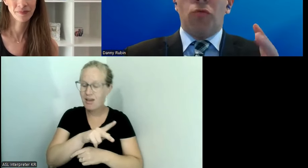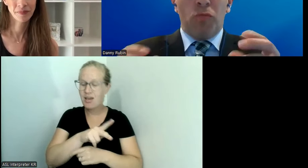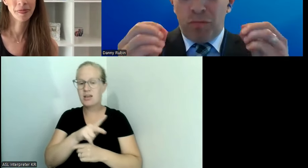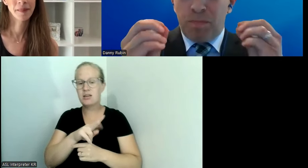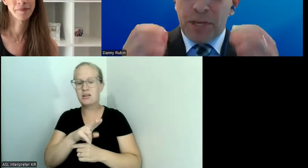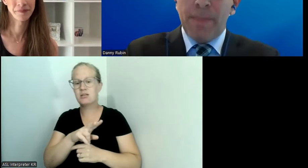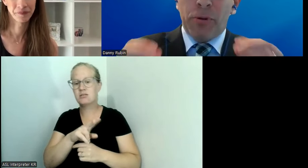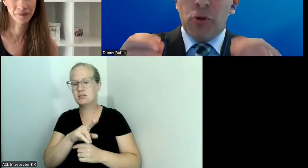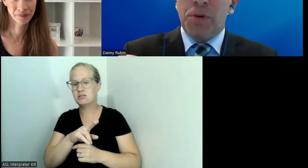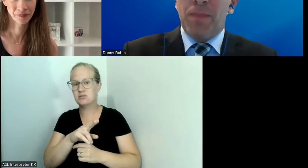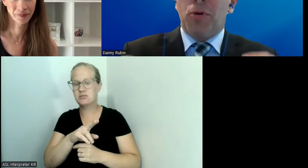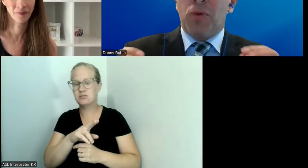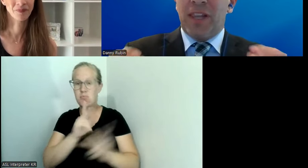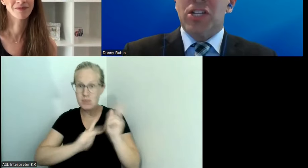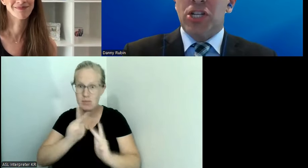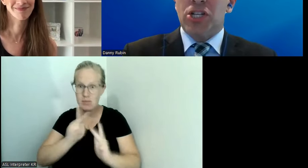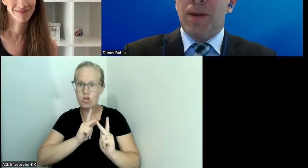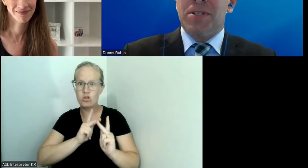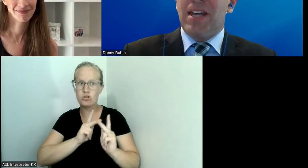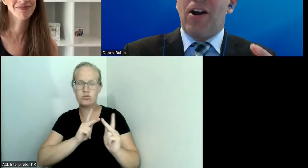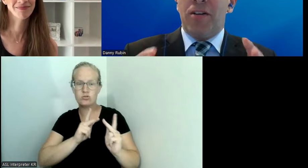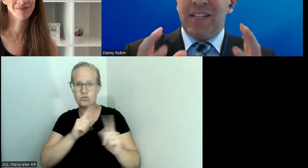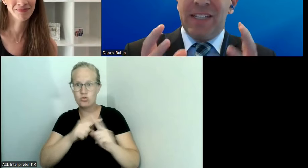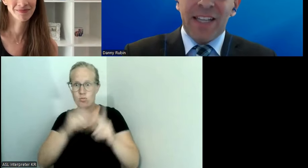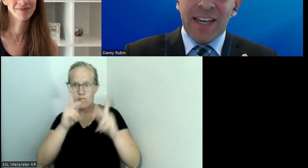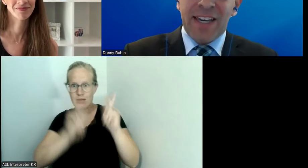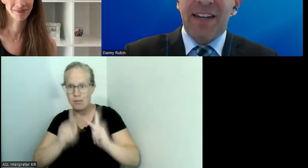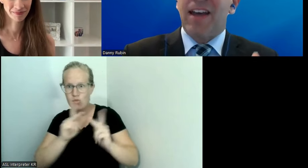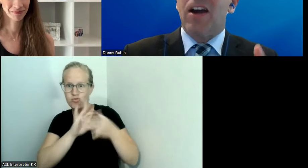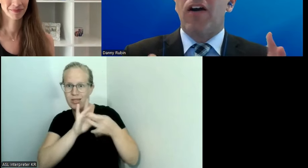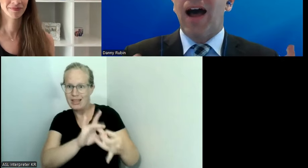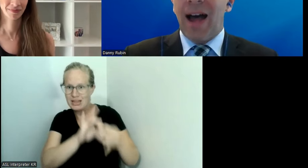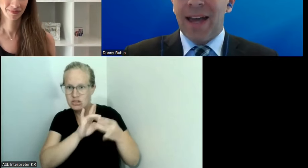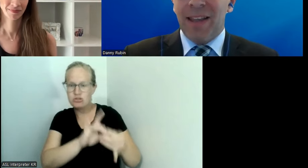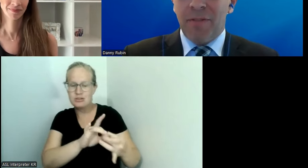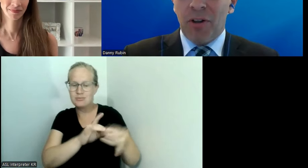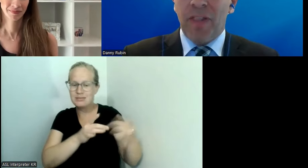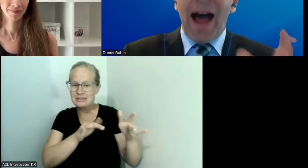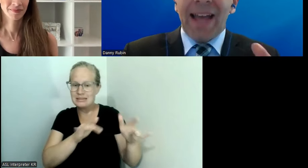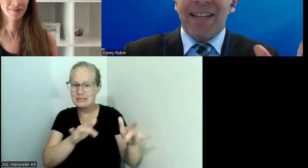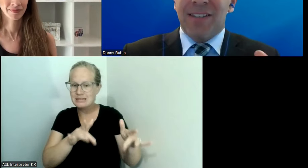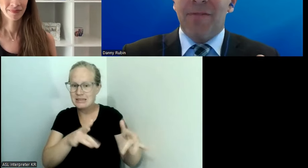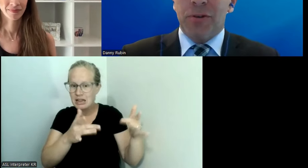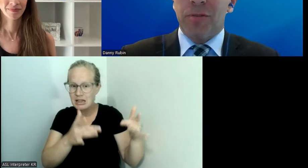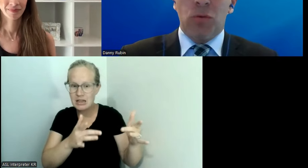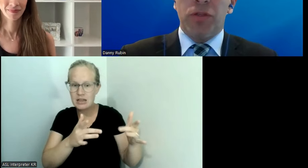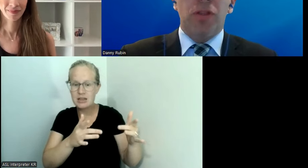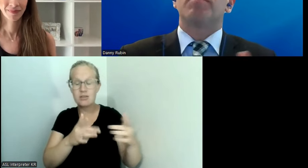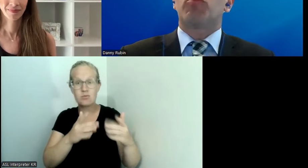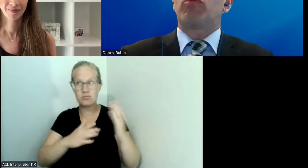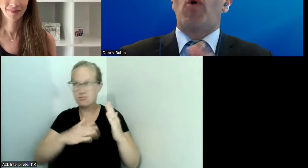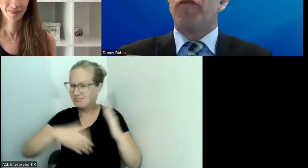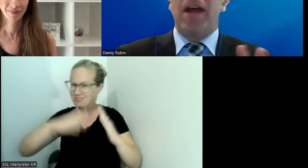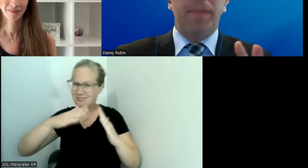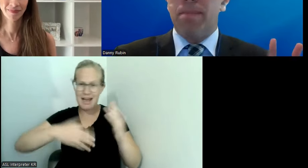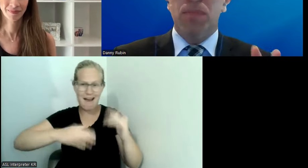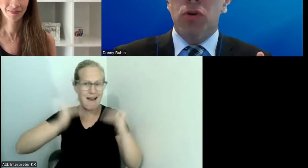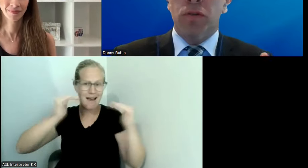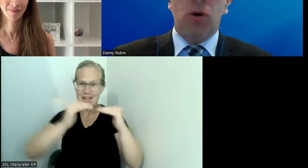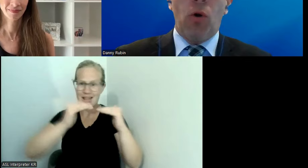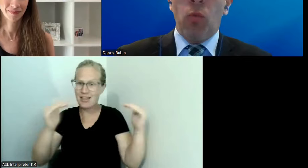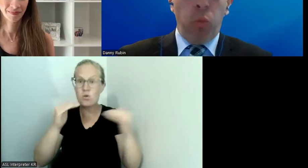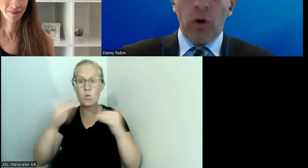These are people to people relationships. They are delicate. They are high level, the highest levels. mean, when the Royal